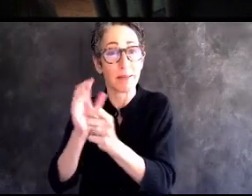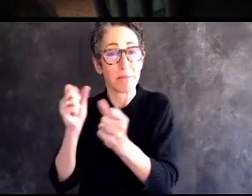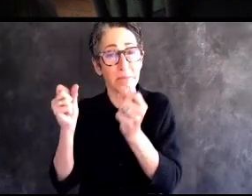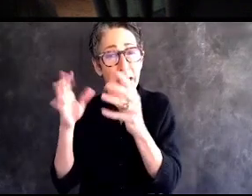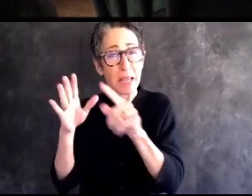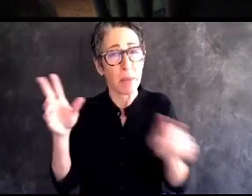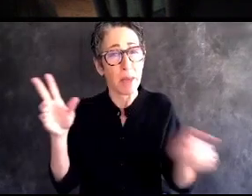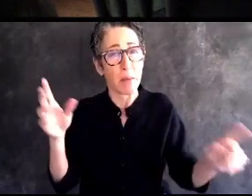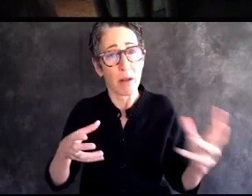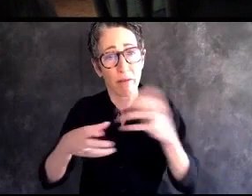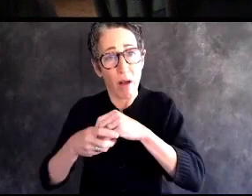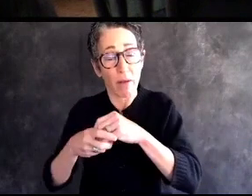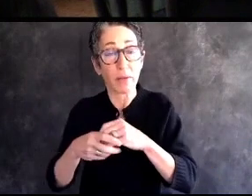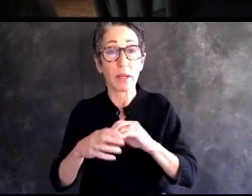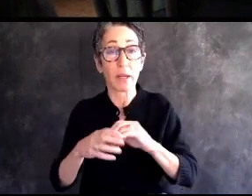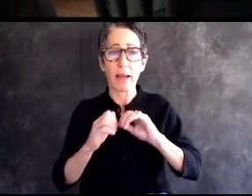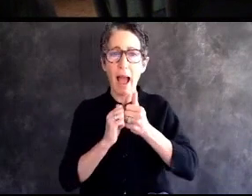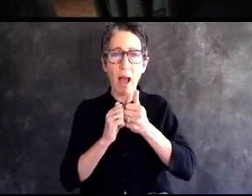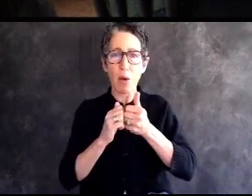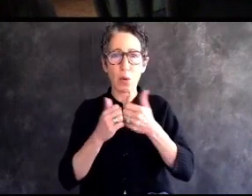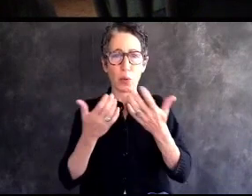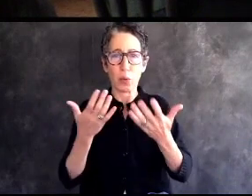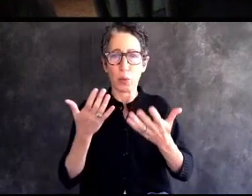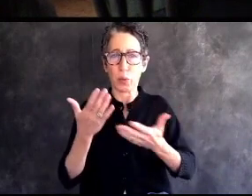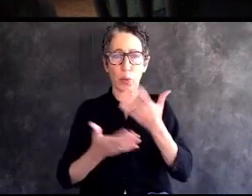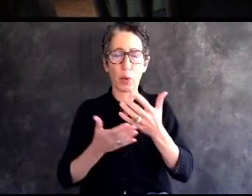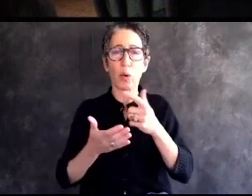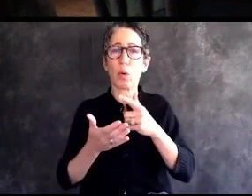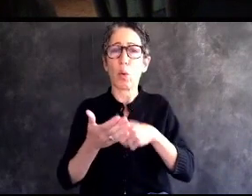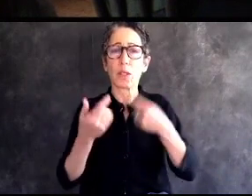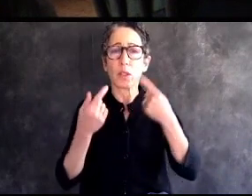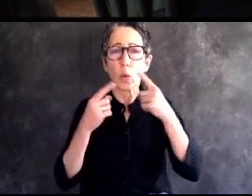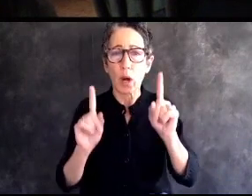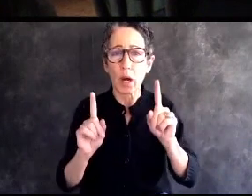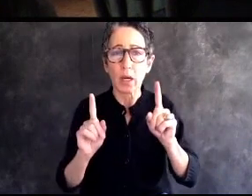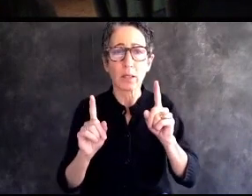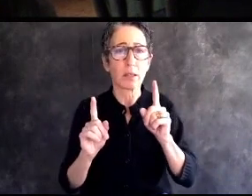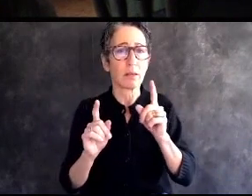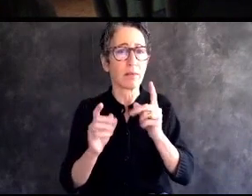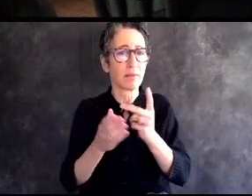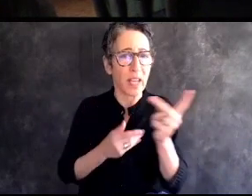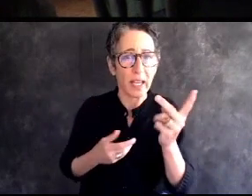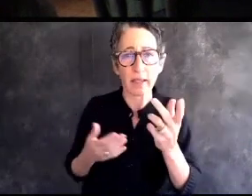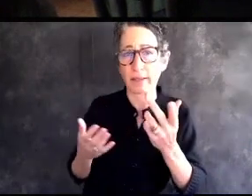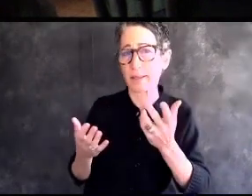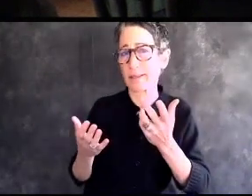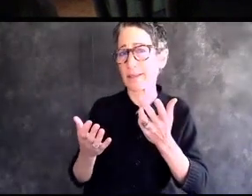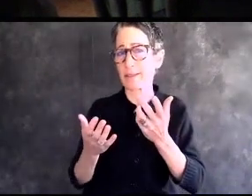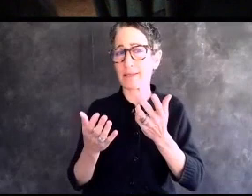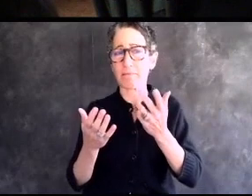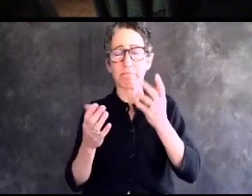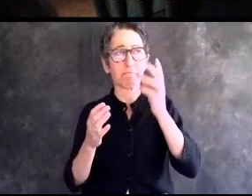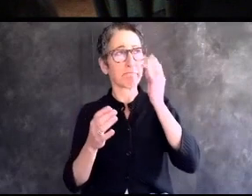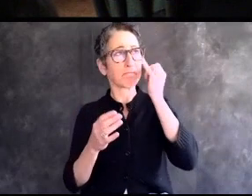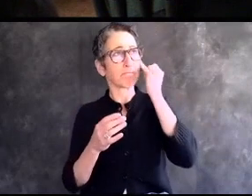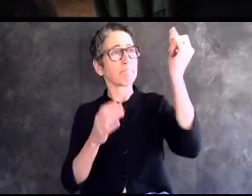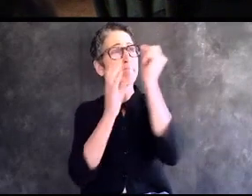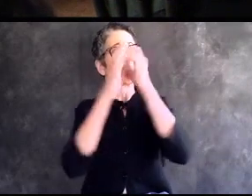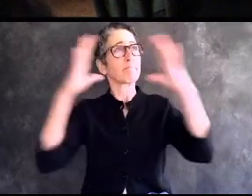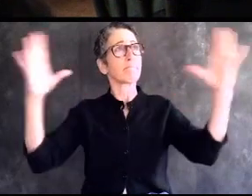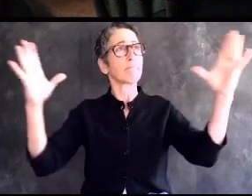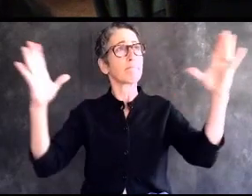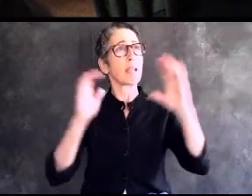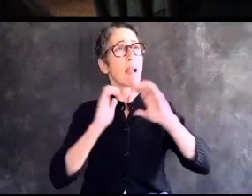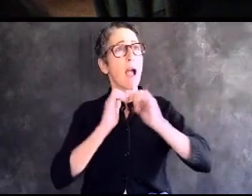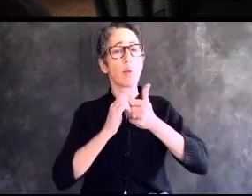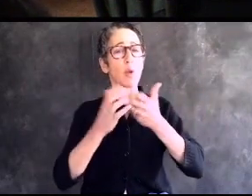evolved? What's worked? What hasn't worked? What do you want to do differently in terms of these participation mechanisms? Yeah,